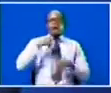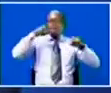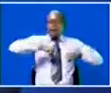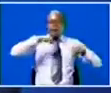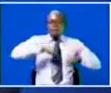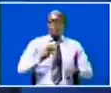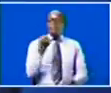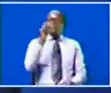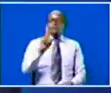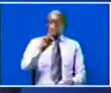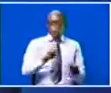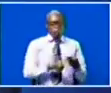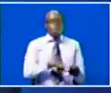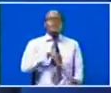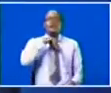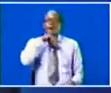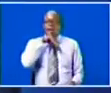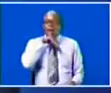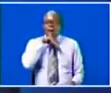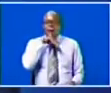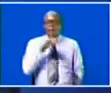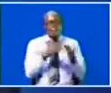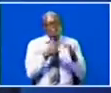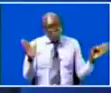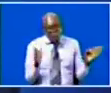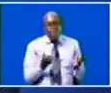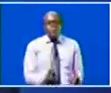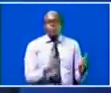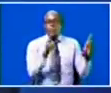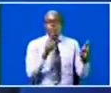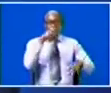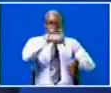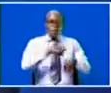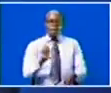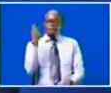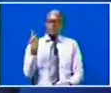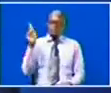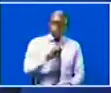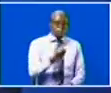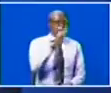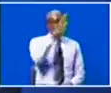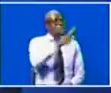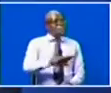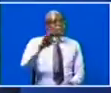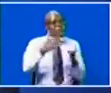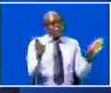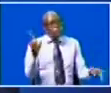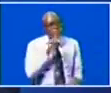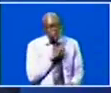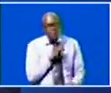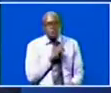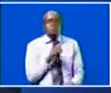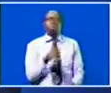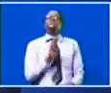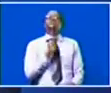between President Uhuru Kenyatta mm-hmm. and Raila Odinga that opened the floor. And when the president came in parliament, he equally opened the floor. Mm-hmm. In his